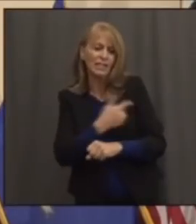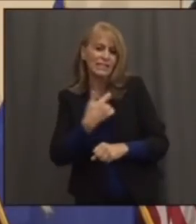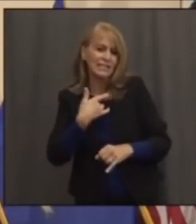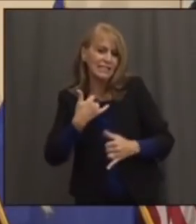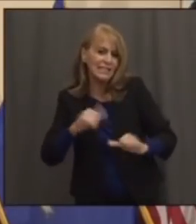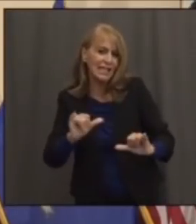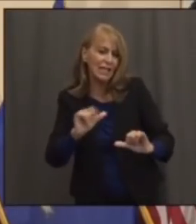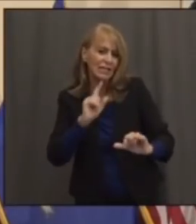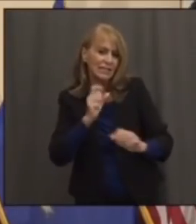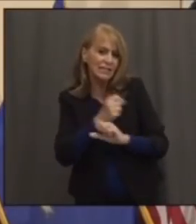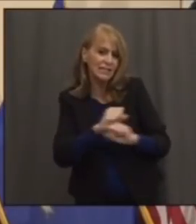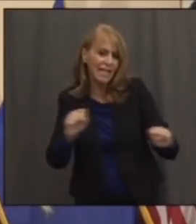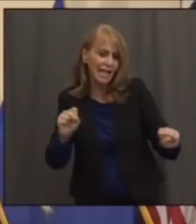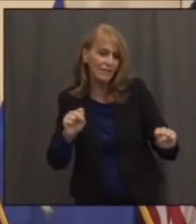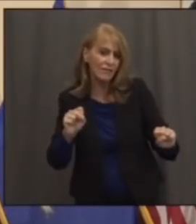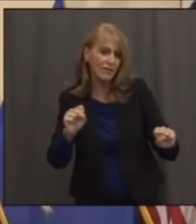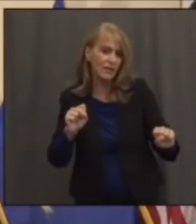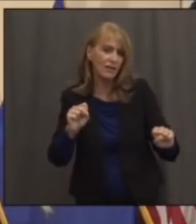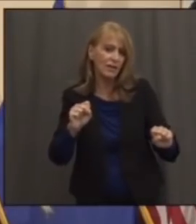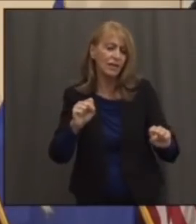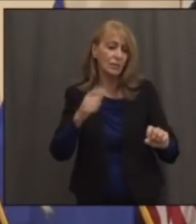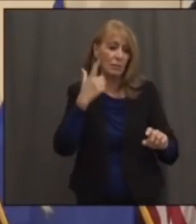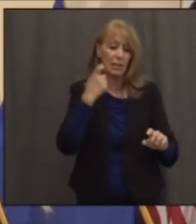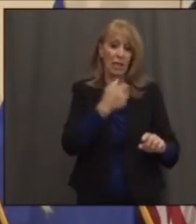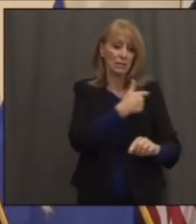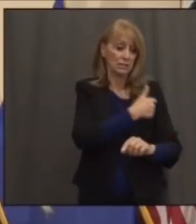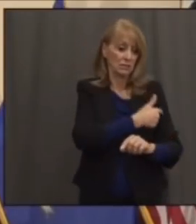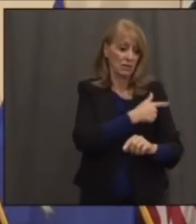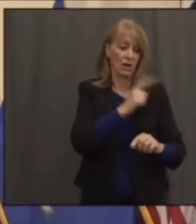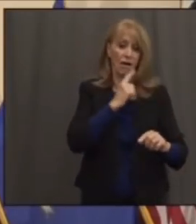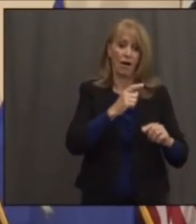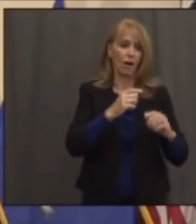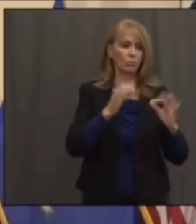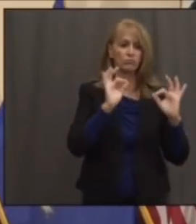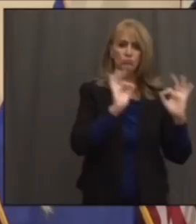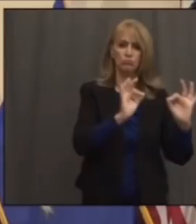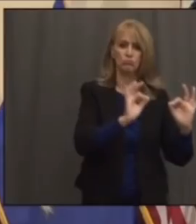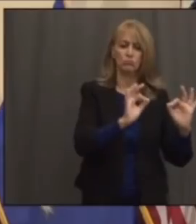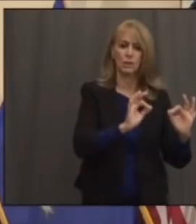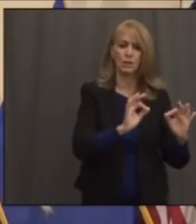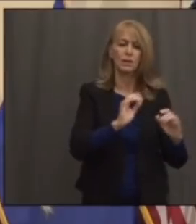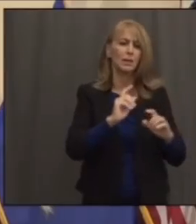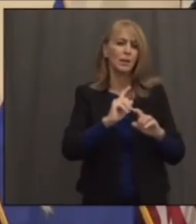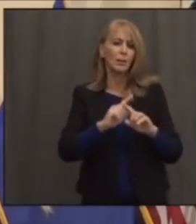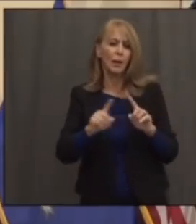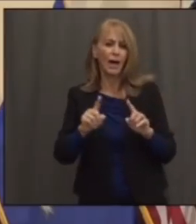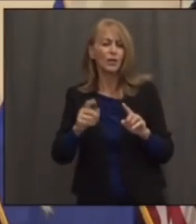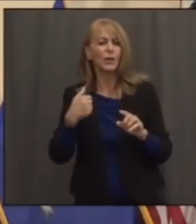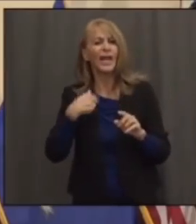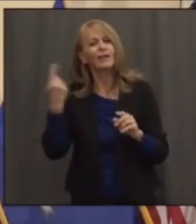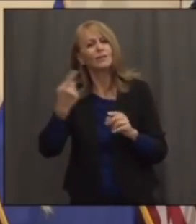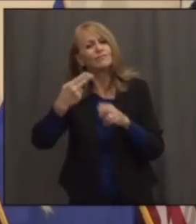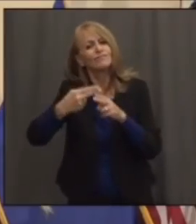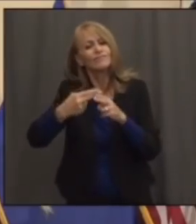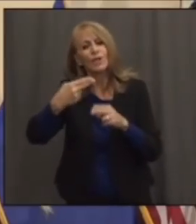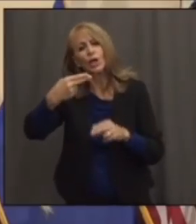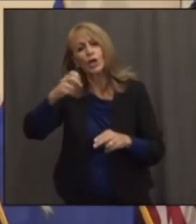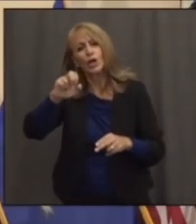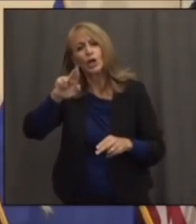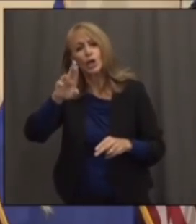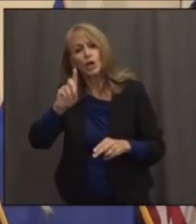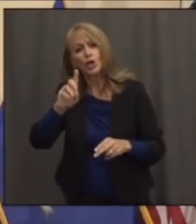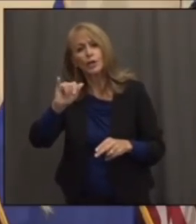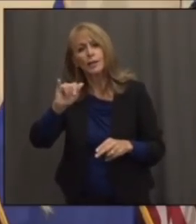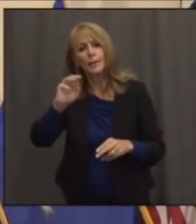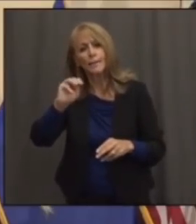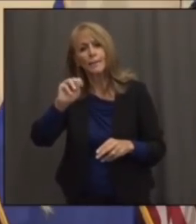just because the vaccines are so good. And so if that's the case, have we achieved some level of herd immunity at this point, or are we at least standing right